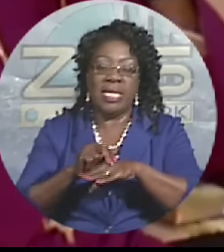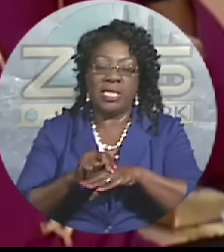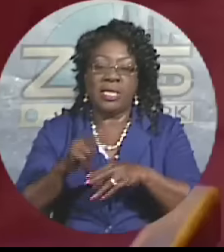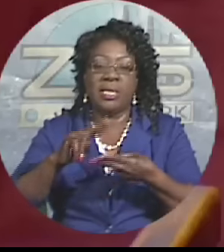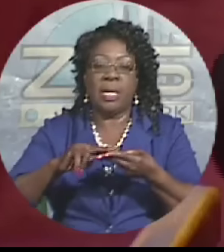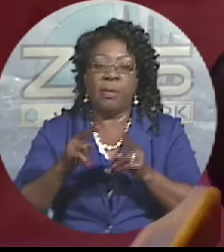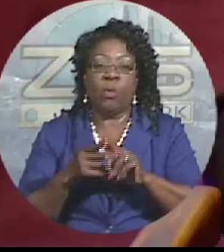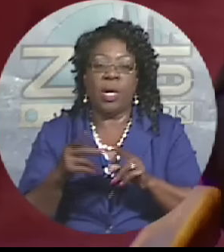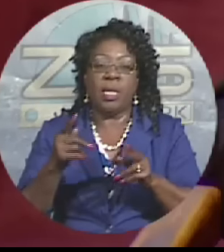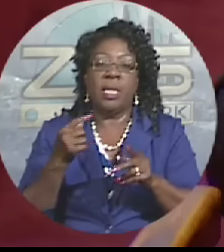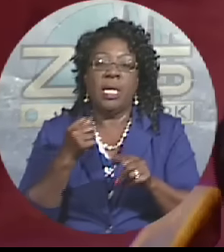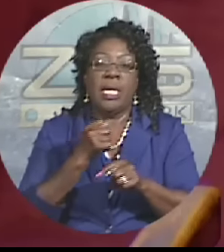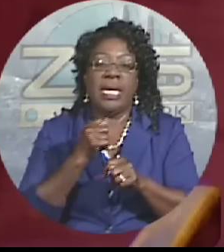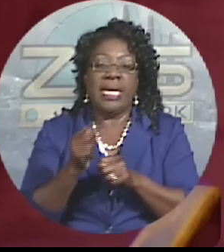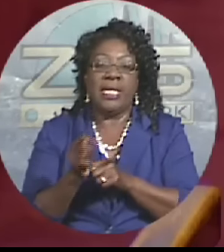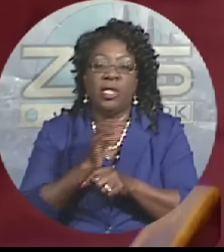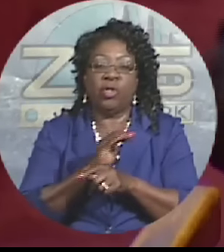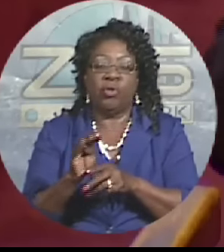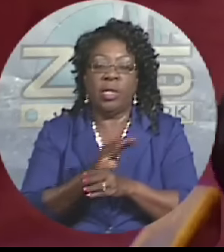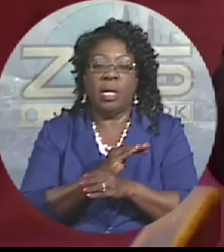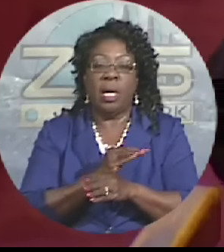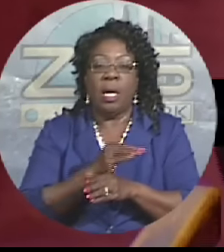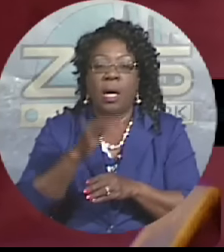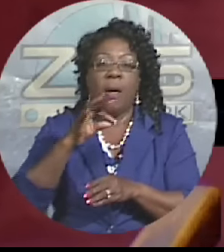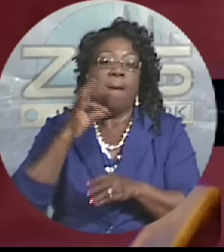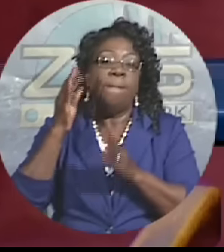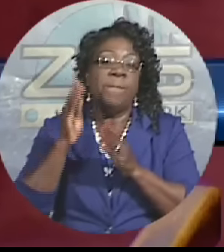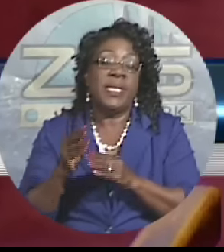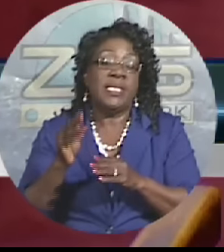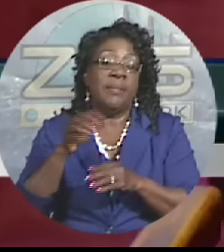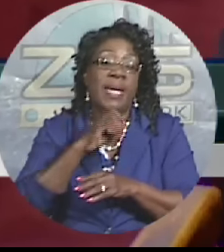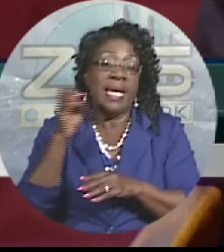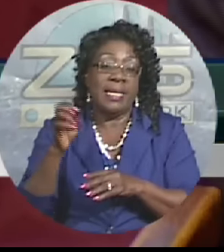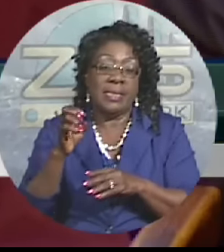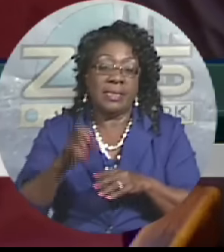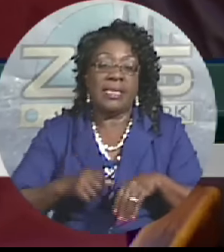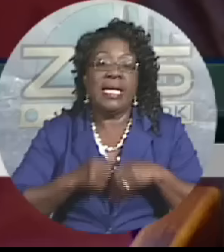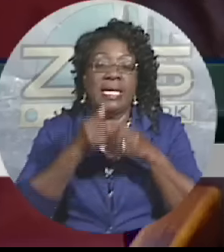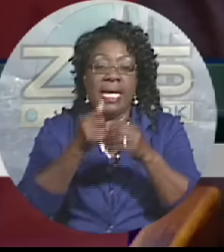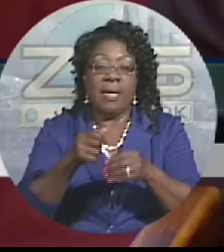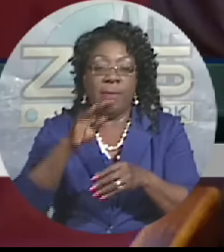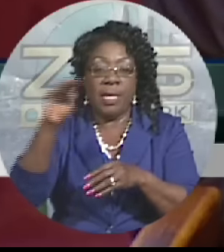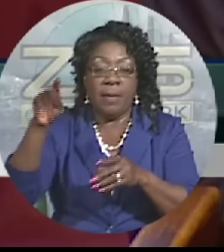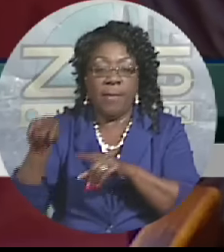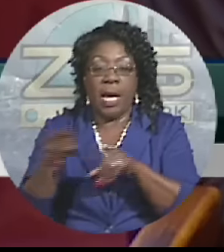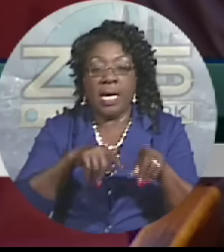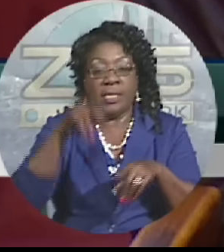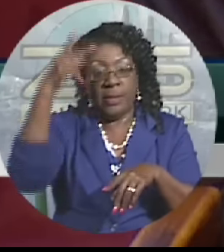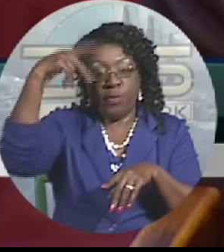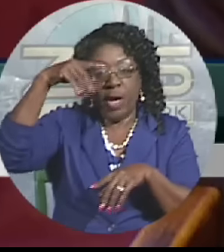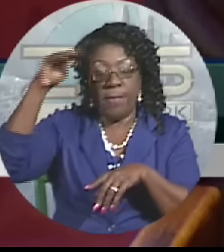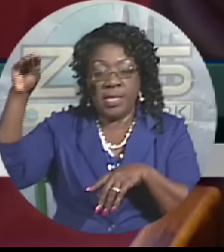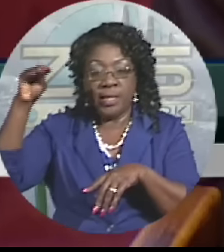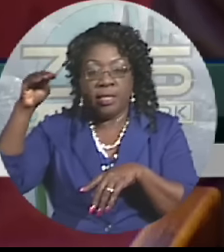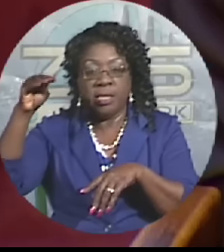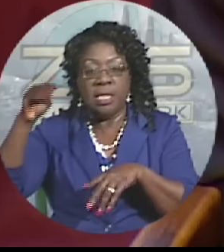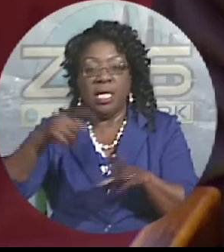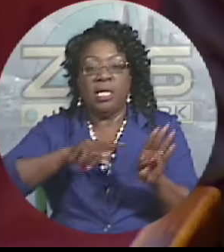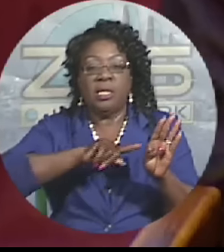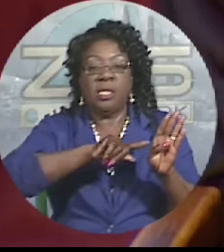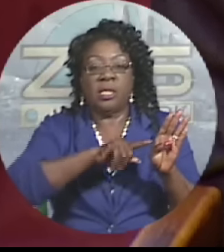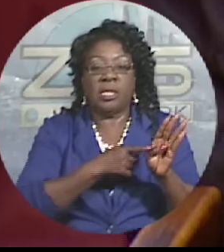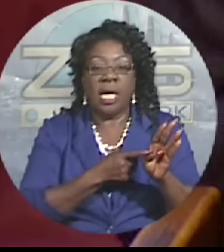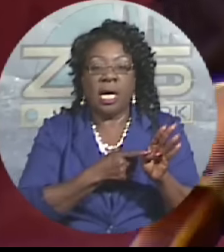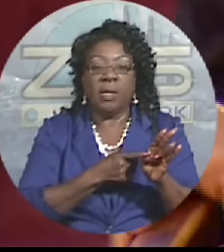industry. Bishop Ellis enabled me as a prime minister to launch what we